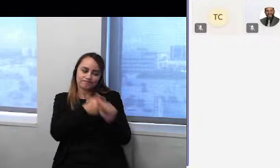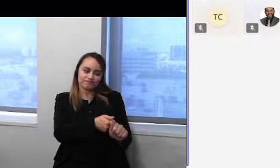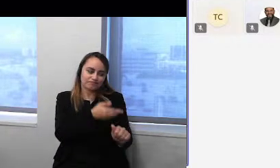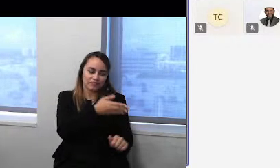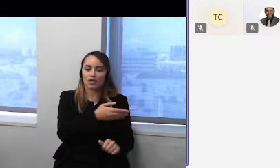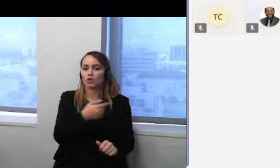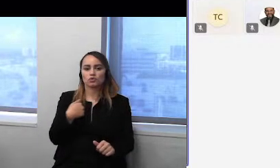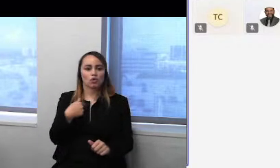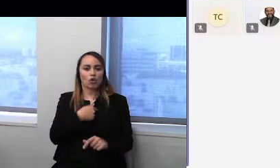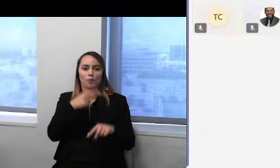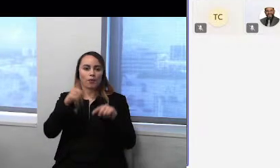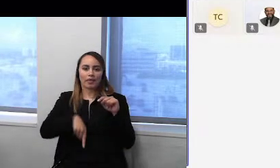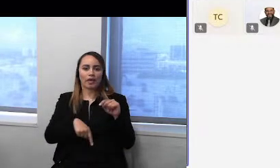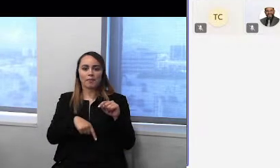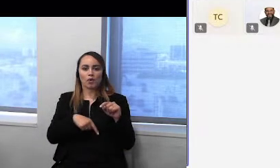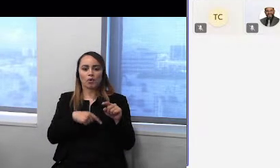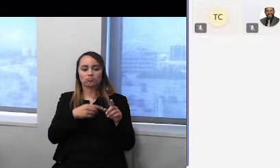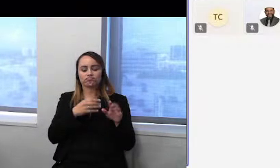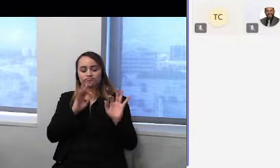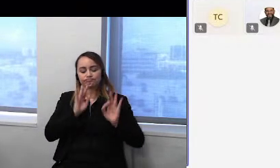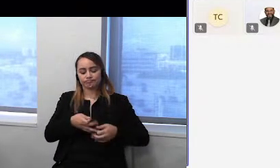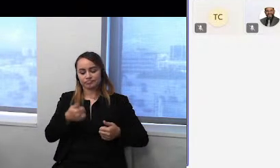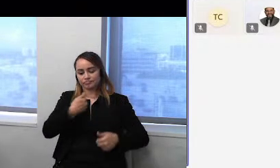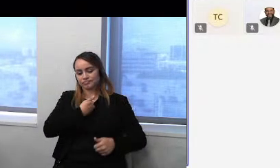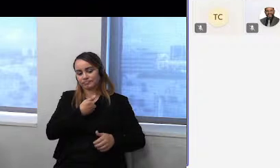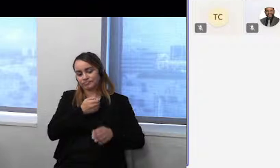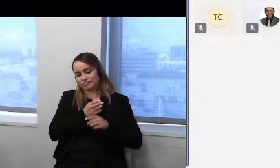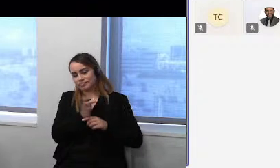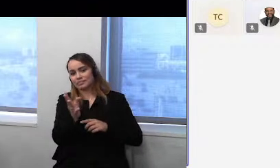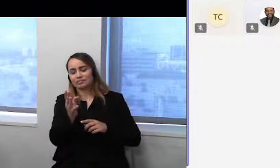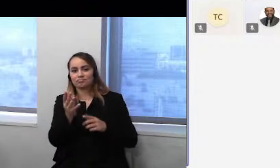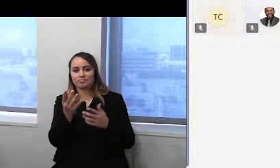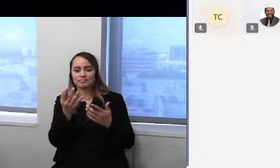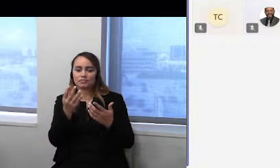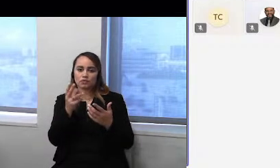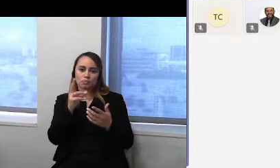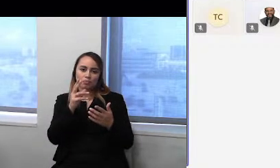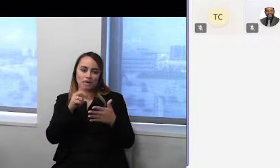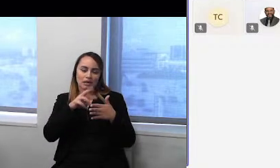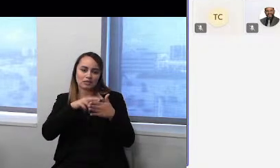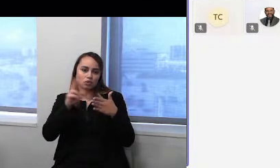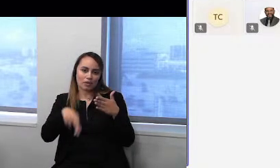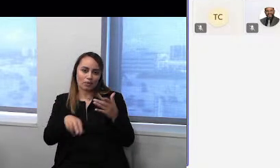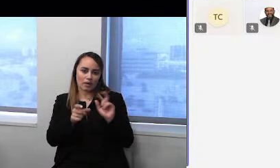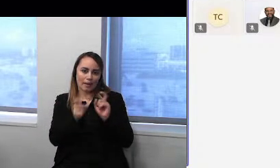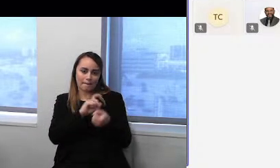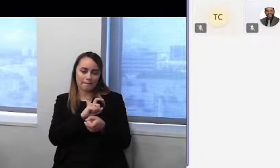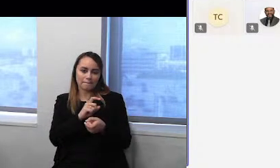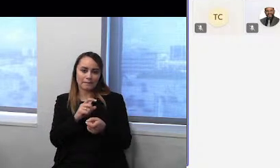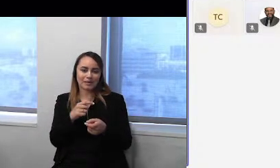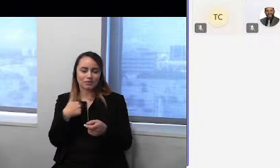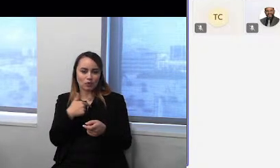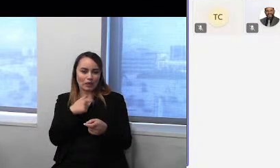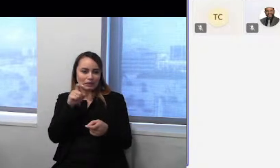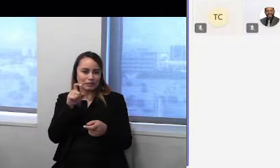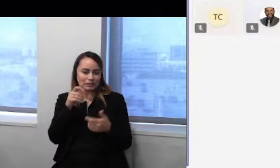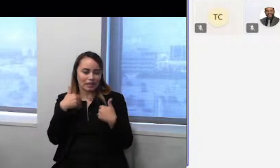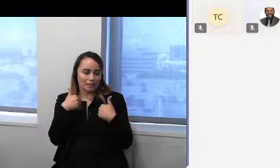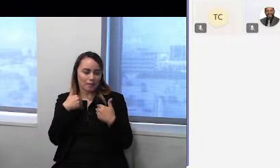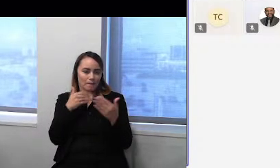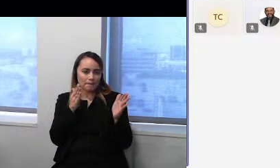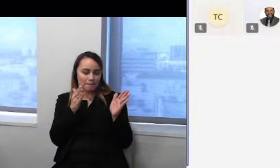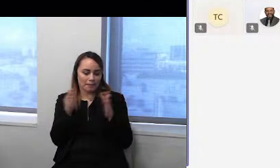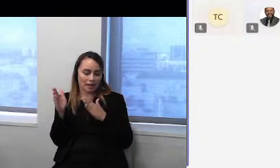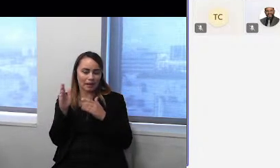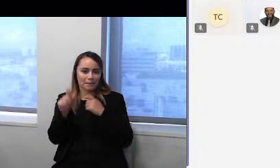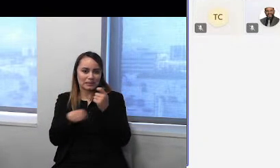So the planning has been altered as a result of that. So when you ask before, do we have a specific plan? I want to rephrase it that a plan is to